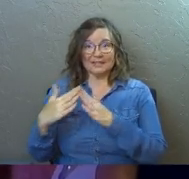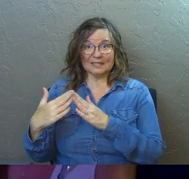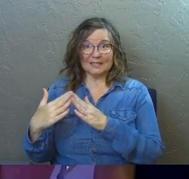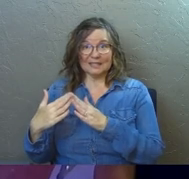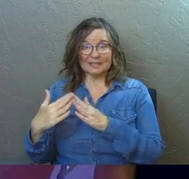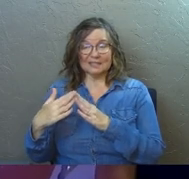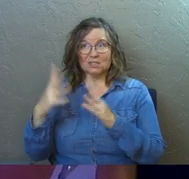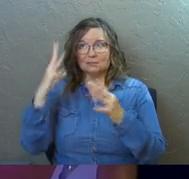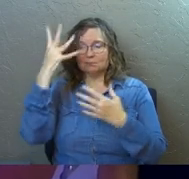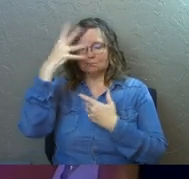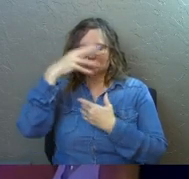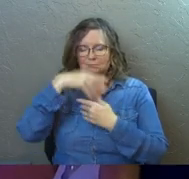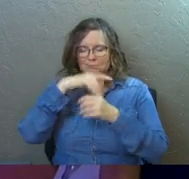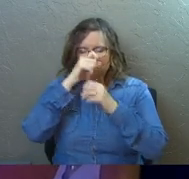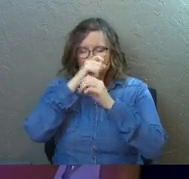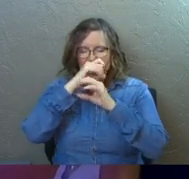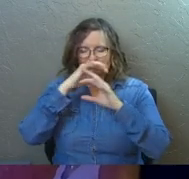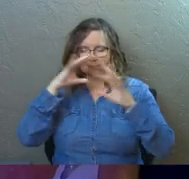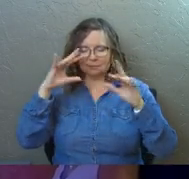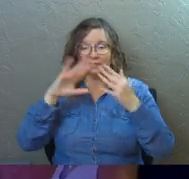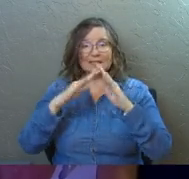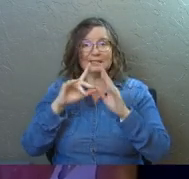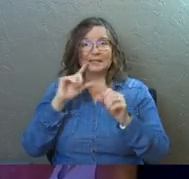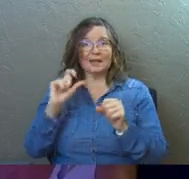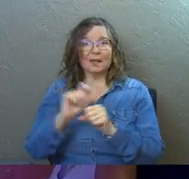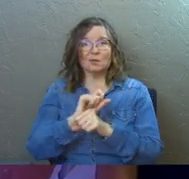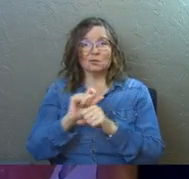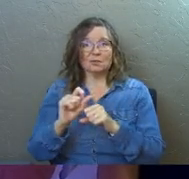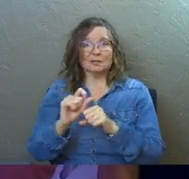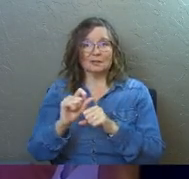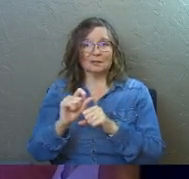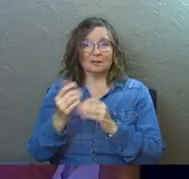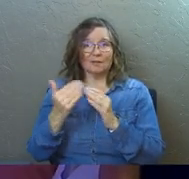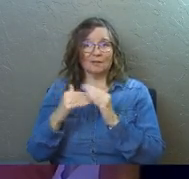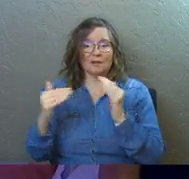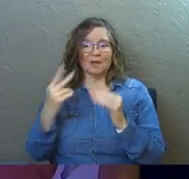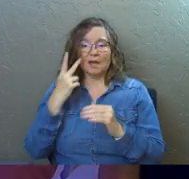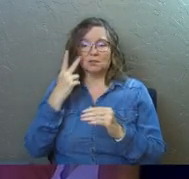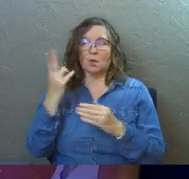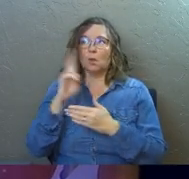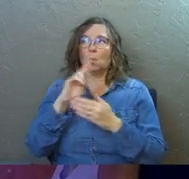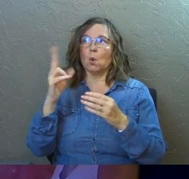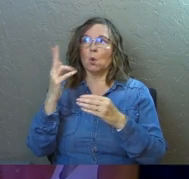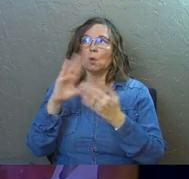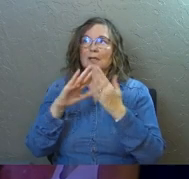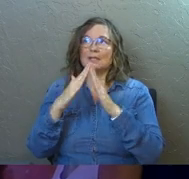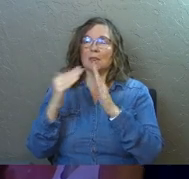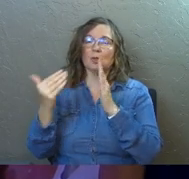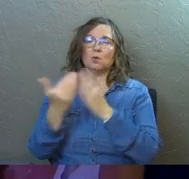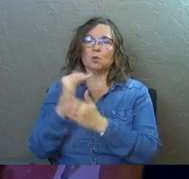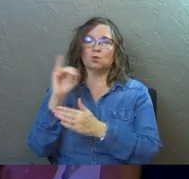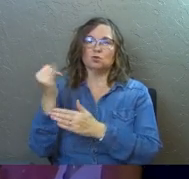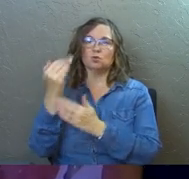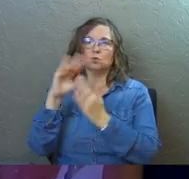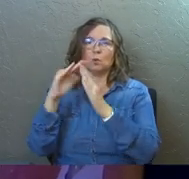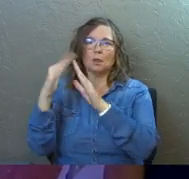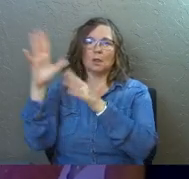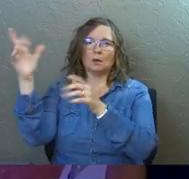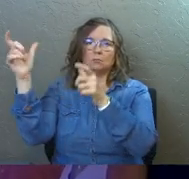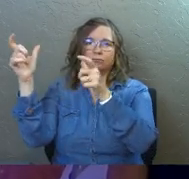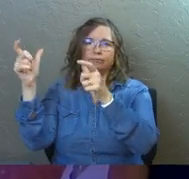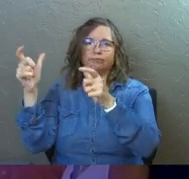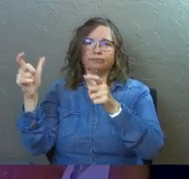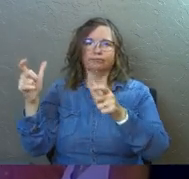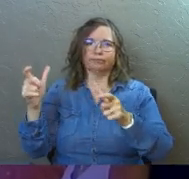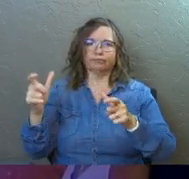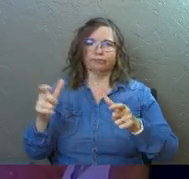Just take this in. This is the city, actually. I saw the holy city, the new Jerusalem, coming down from God out of heaven